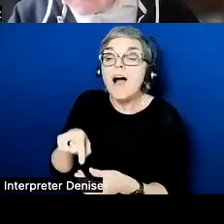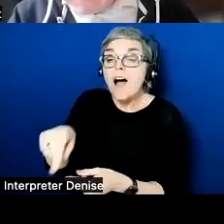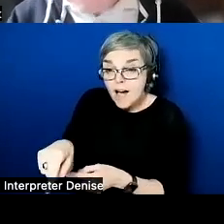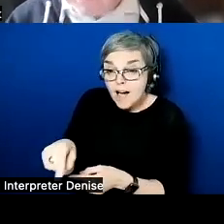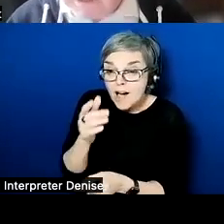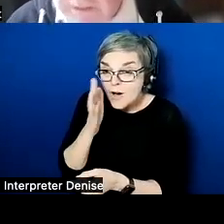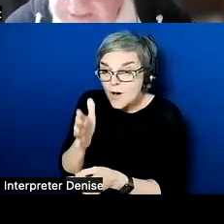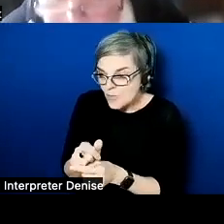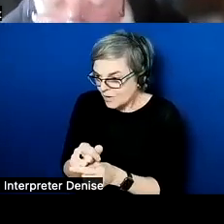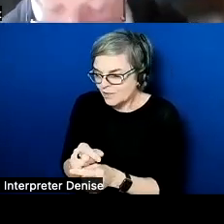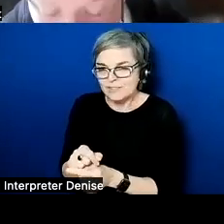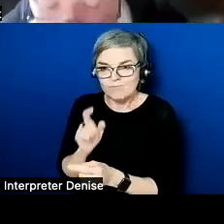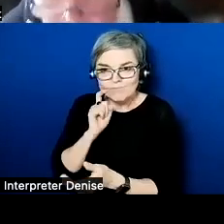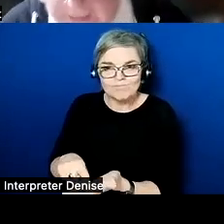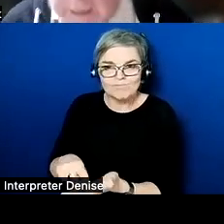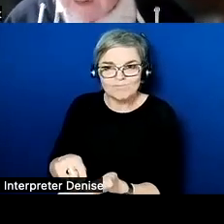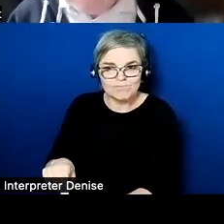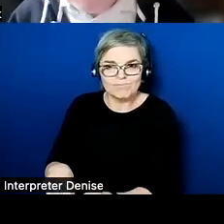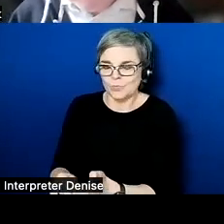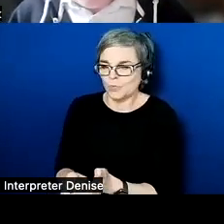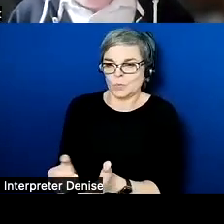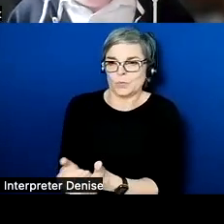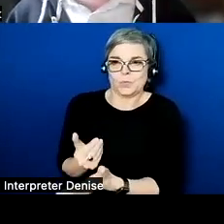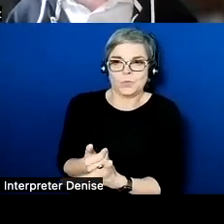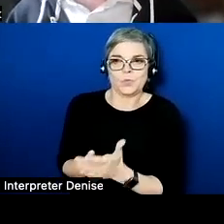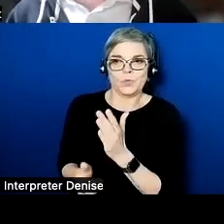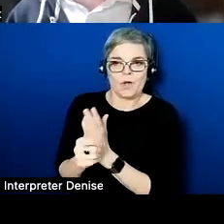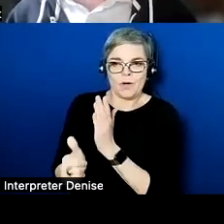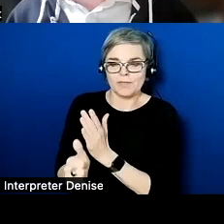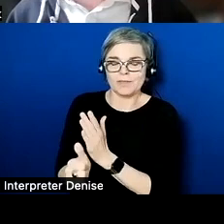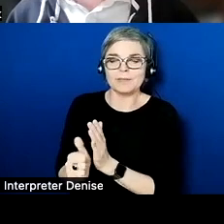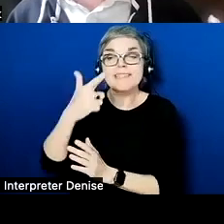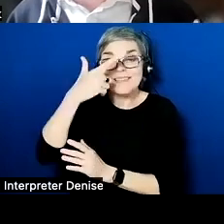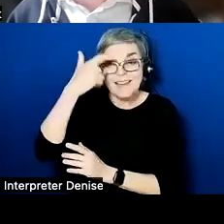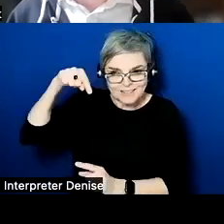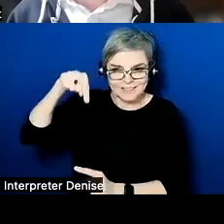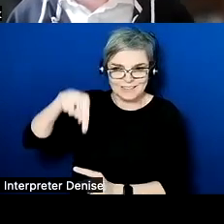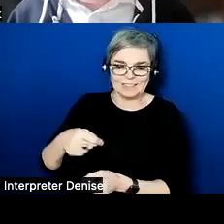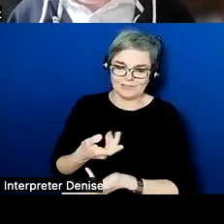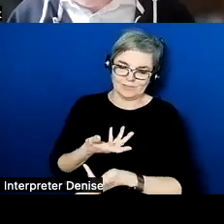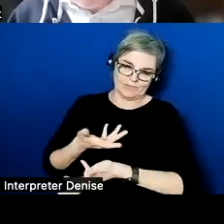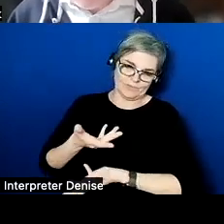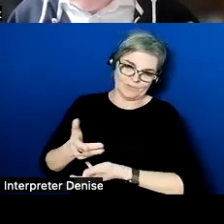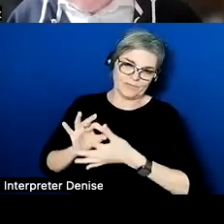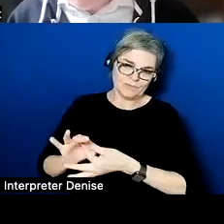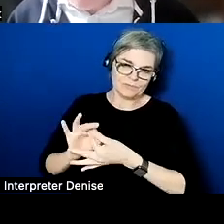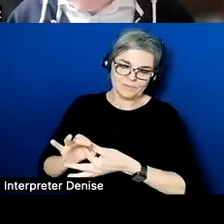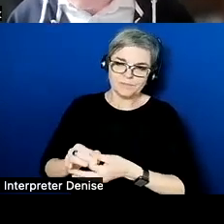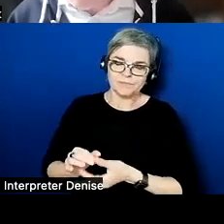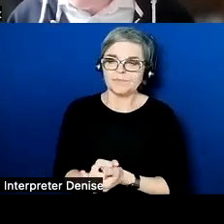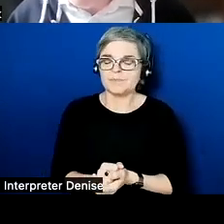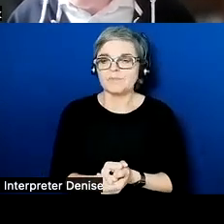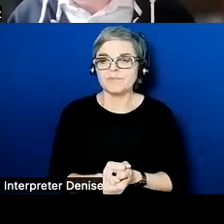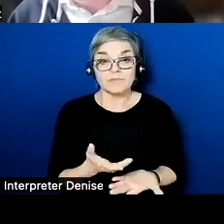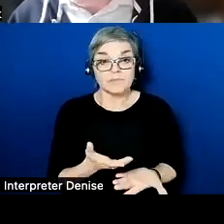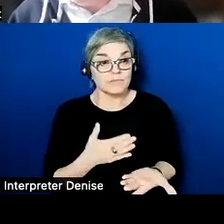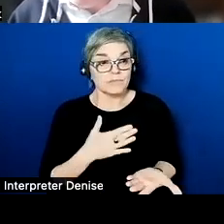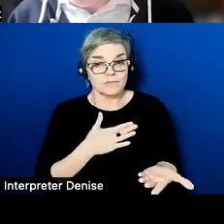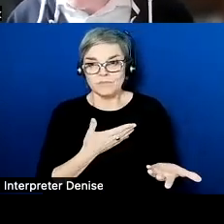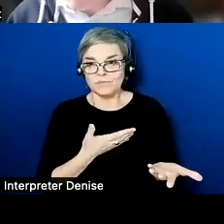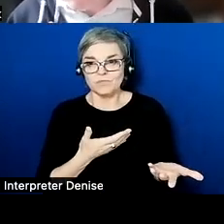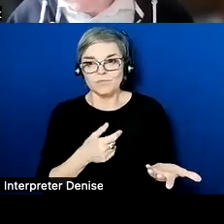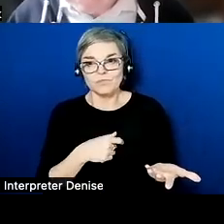these connections that we have. And of course, some of the best teachers I've had have been people